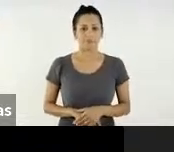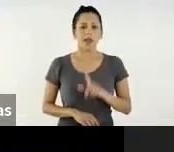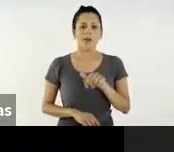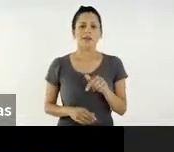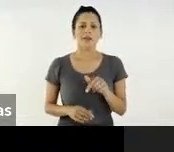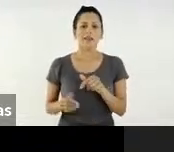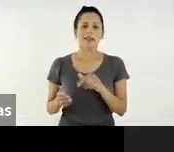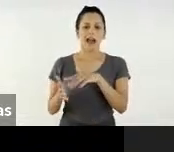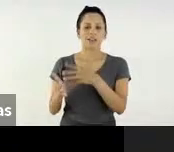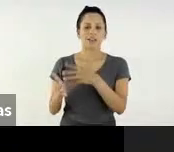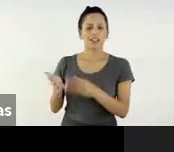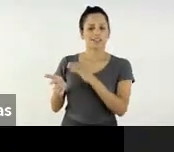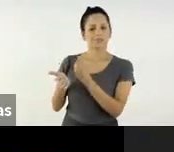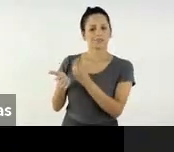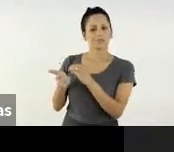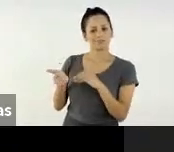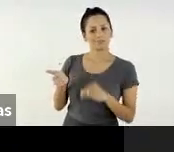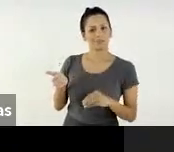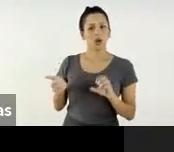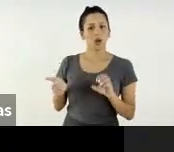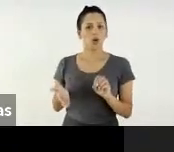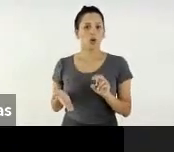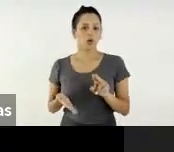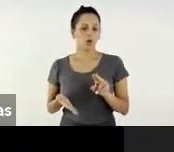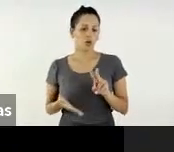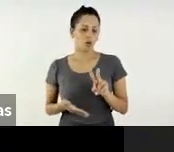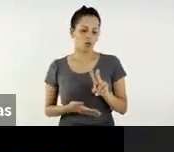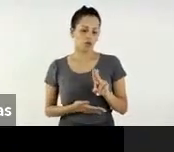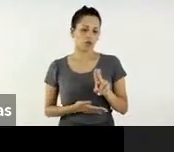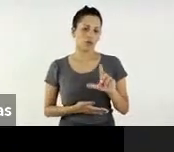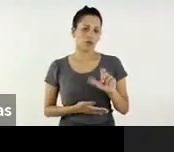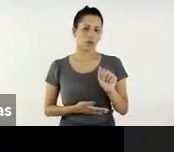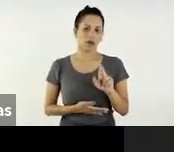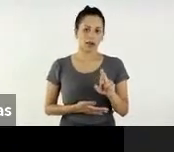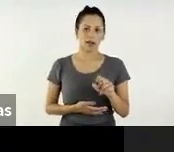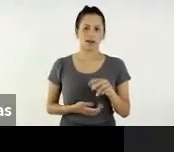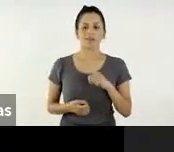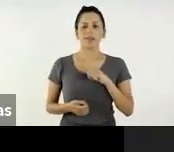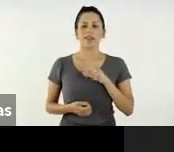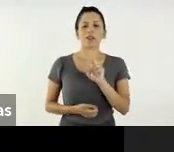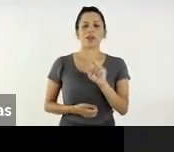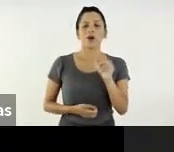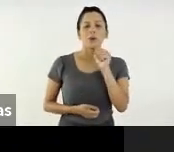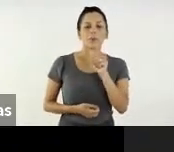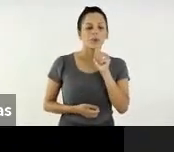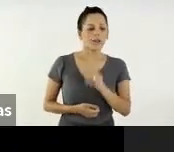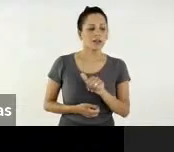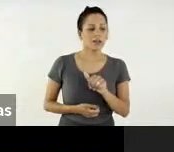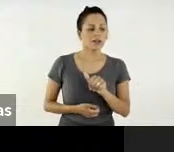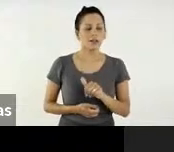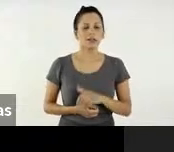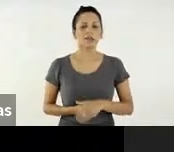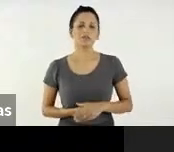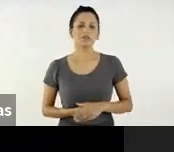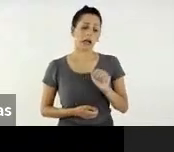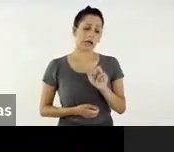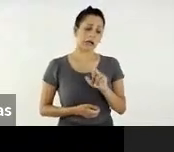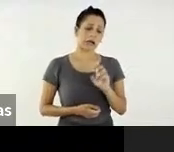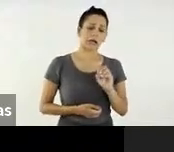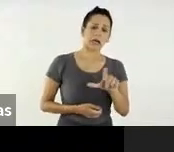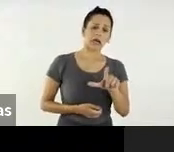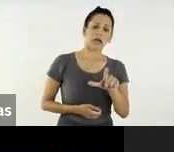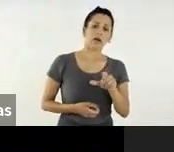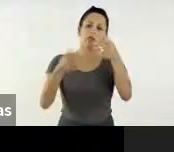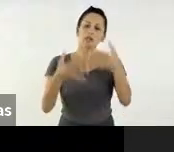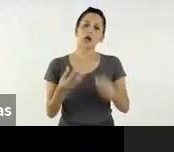Ruth, Carol, and Clydia, orienting women on how to use a 4x5 camera, how to print in a darkroom, how to